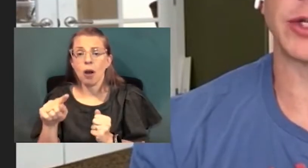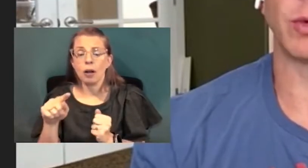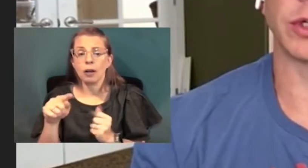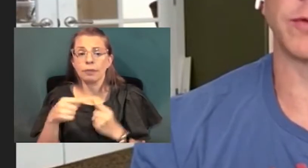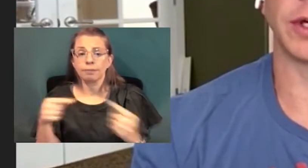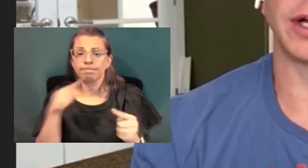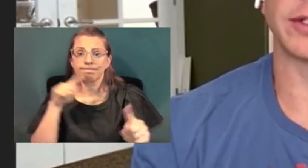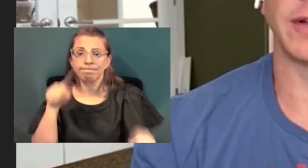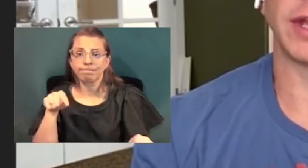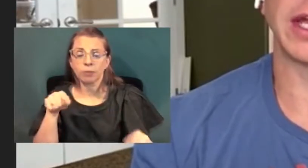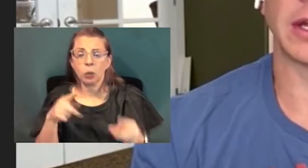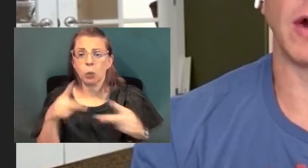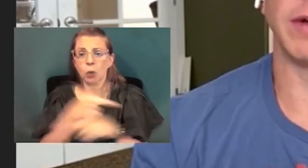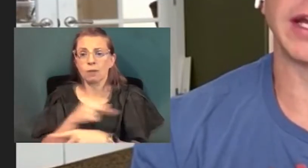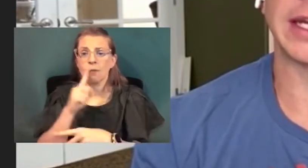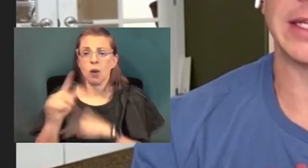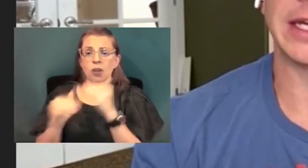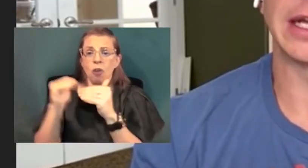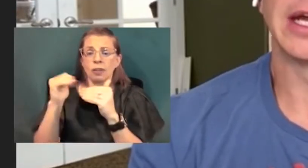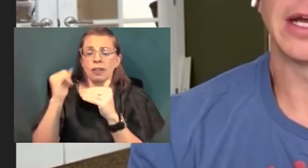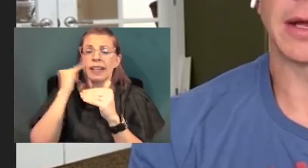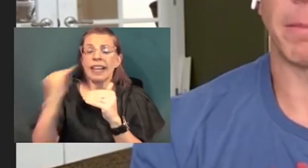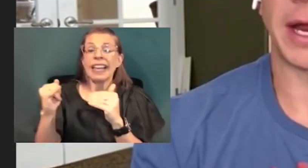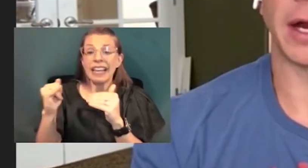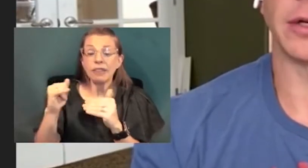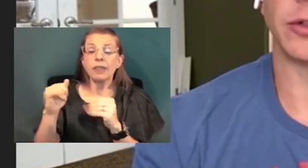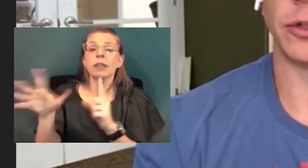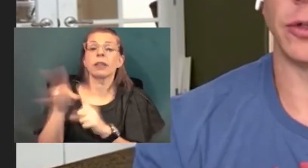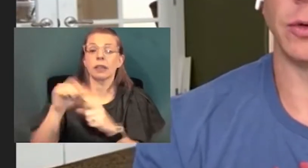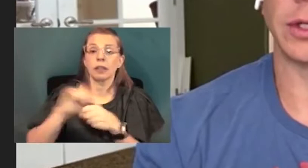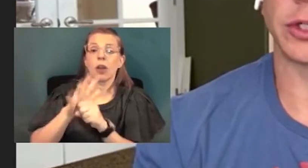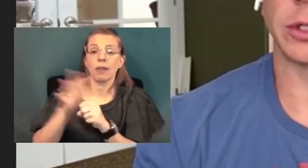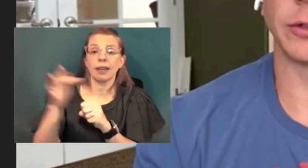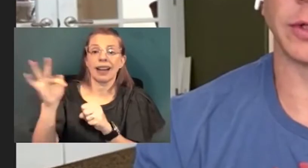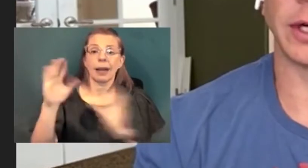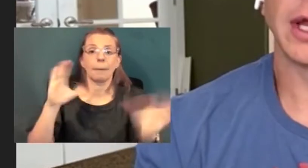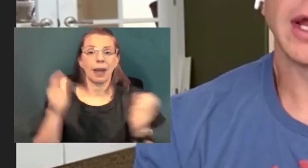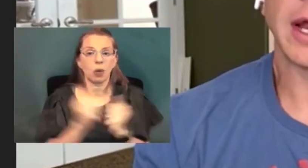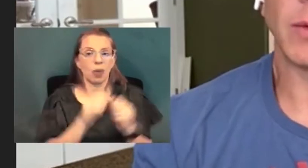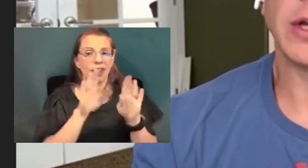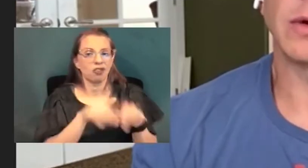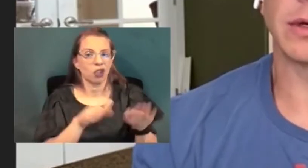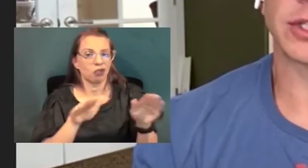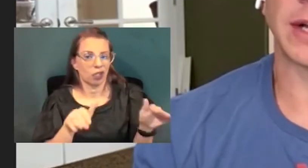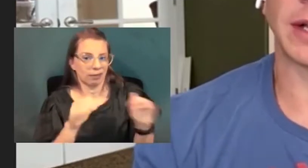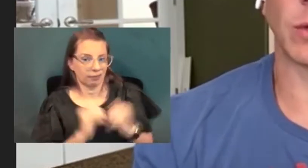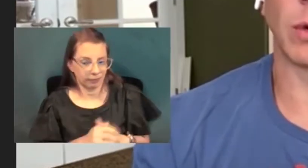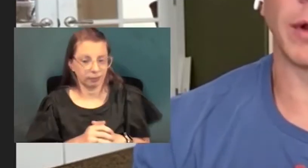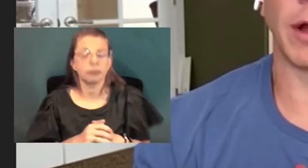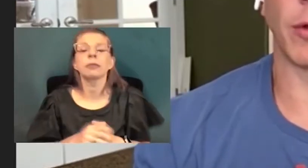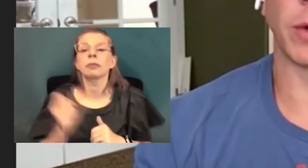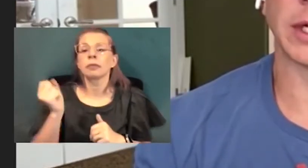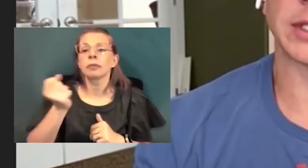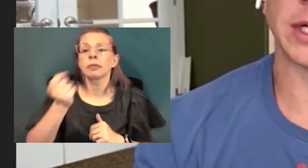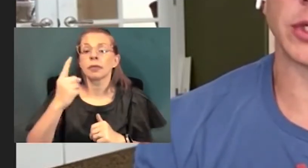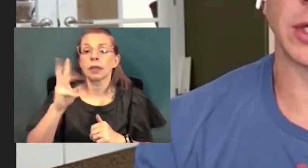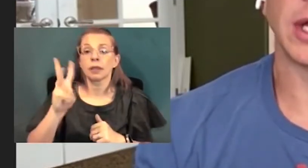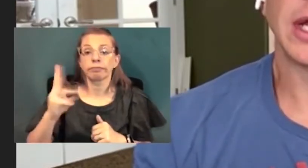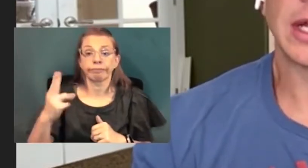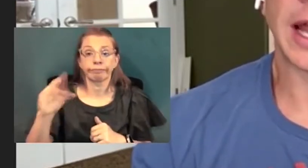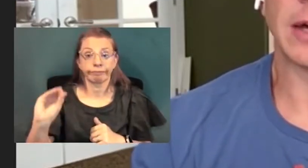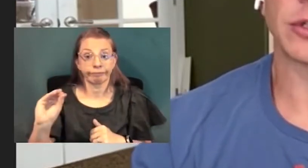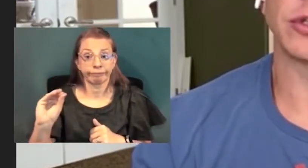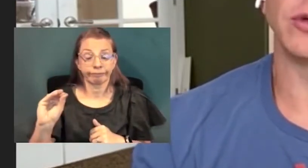is much worse for adults if they get COVID-19 compared to children. And we do understand that the World Health